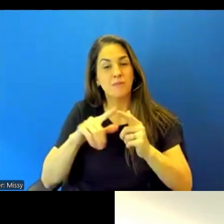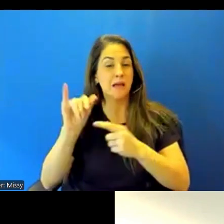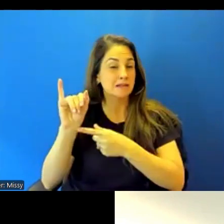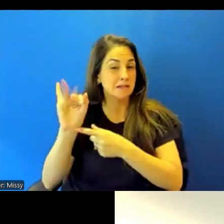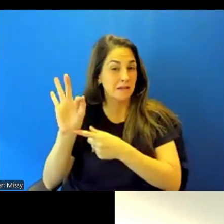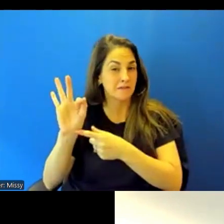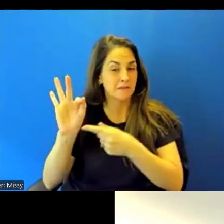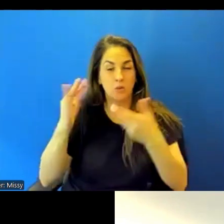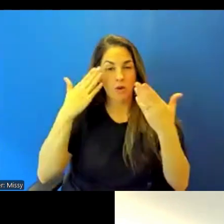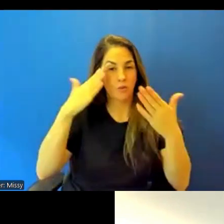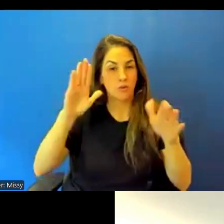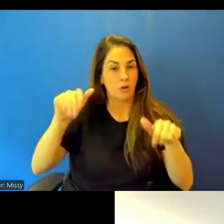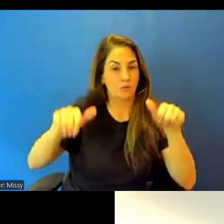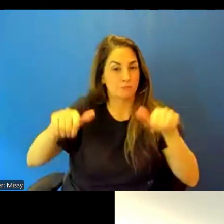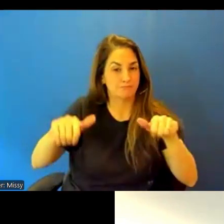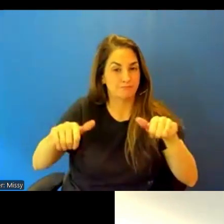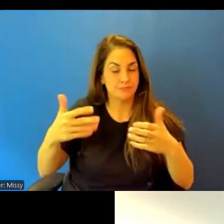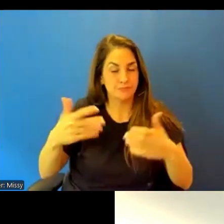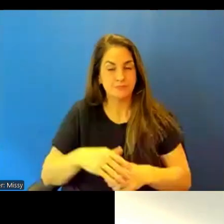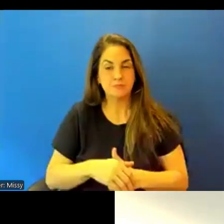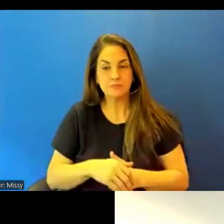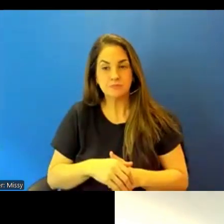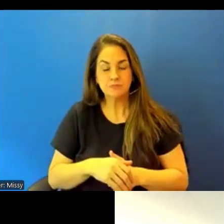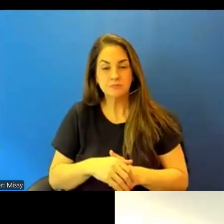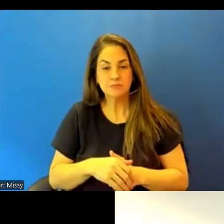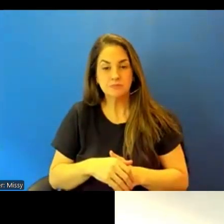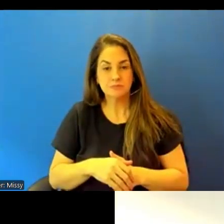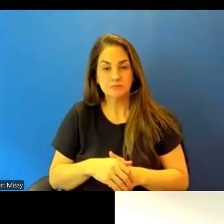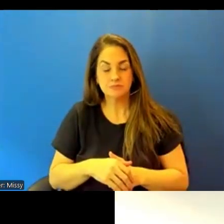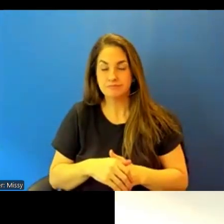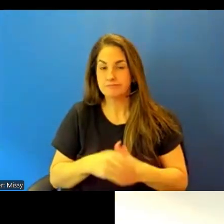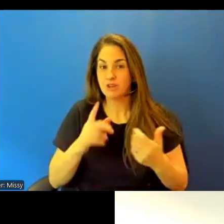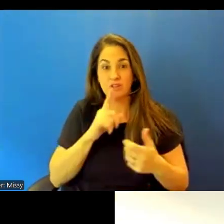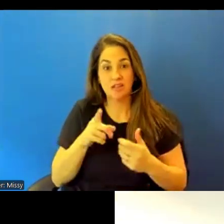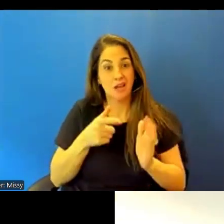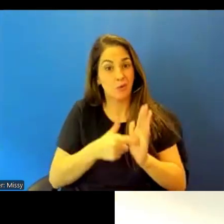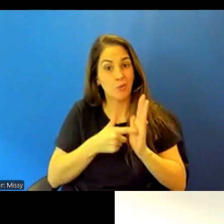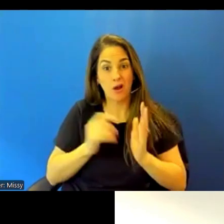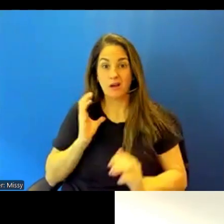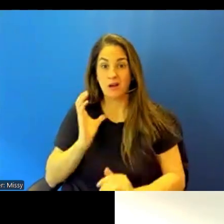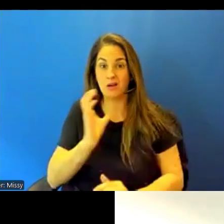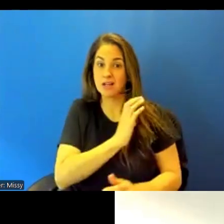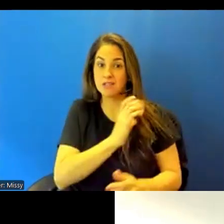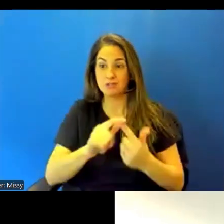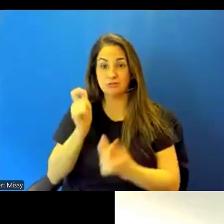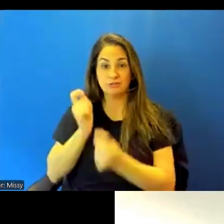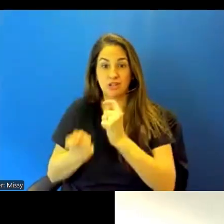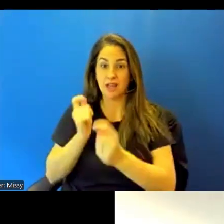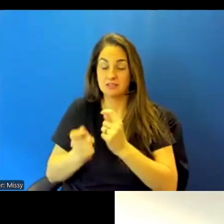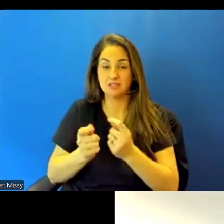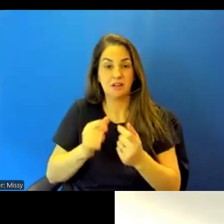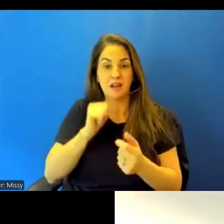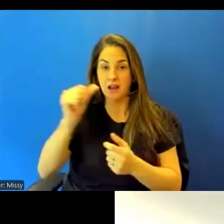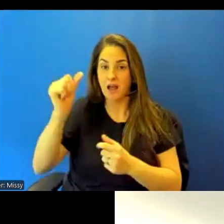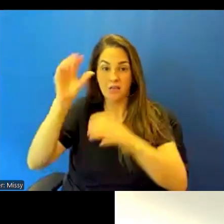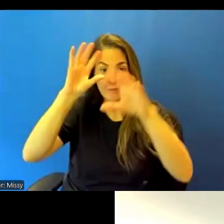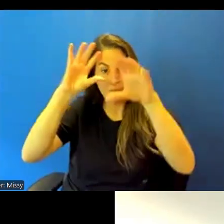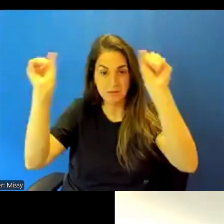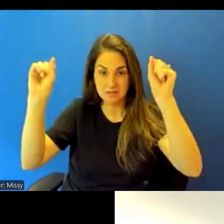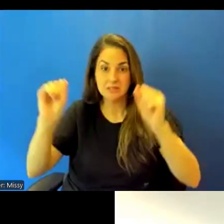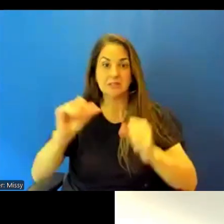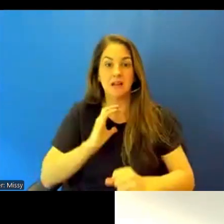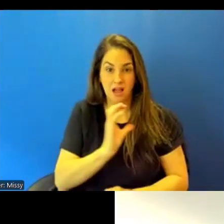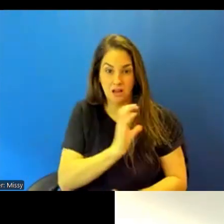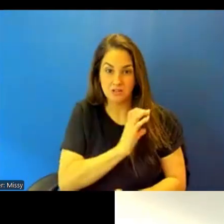now. But barring congressional action, these regulations